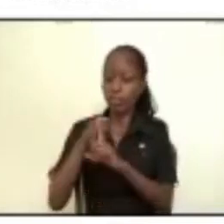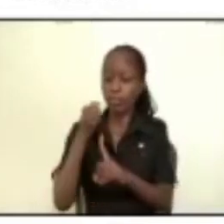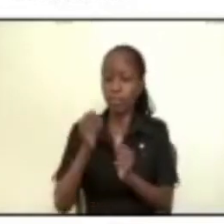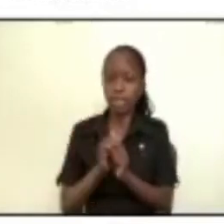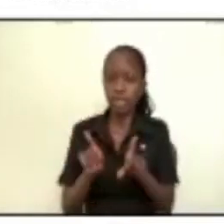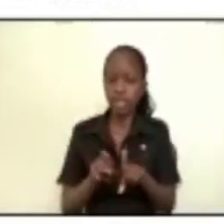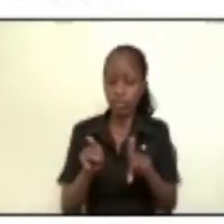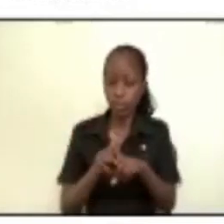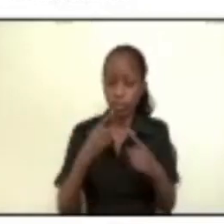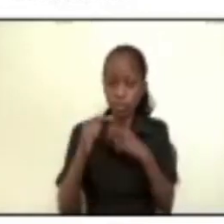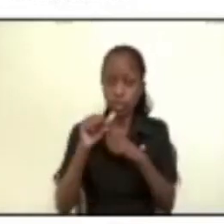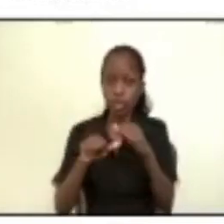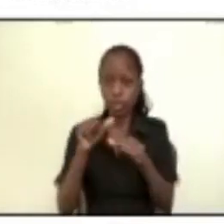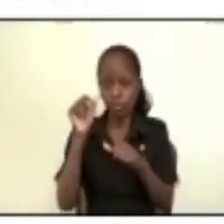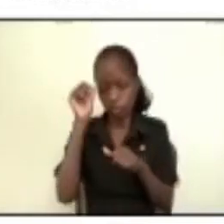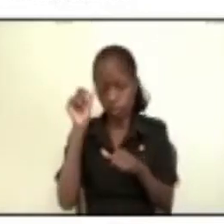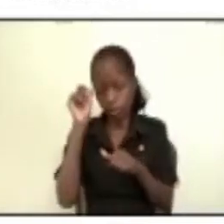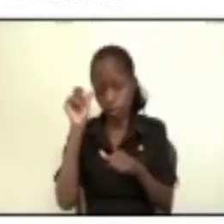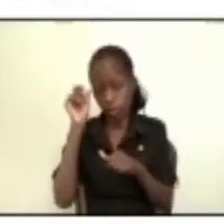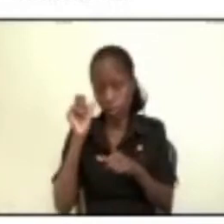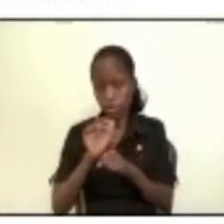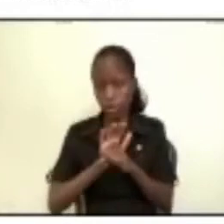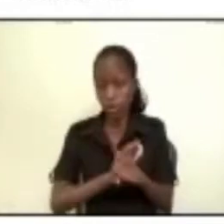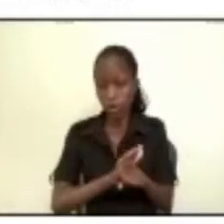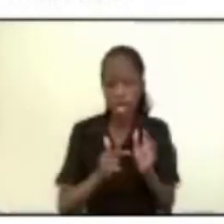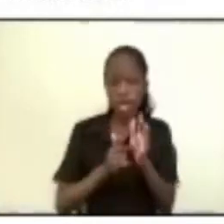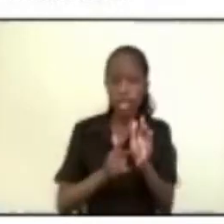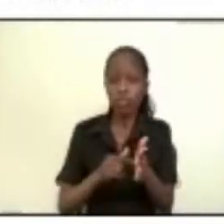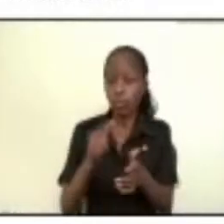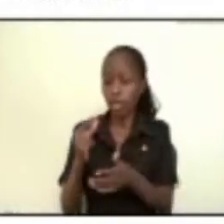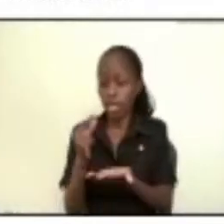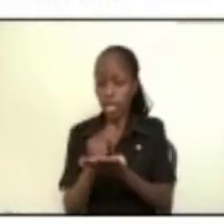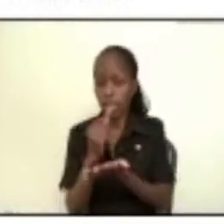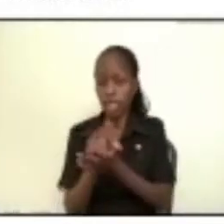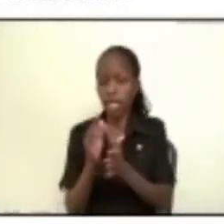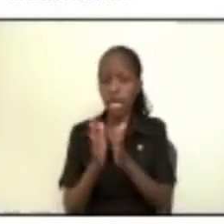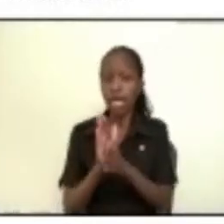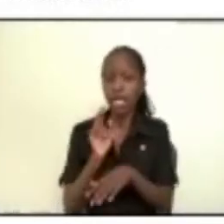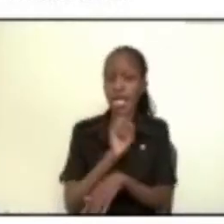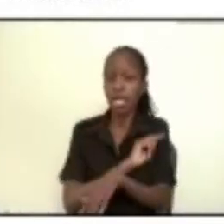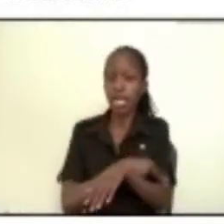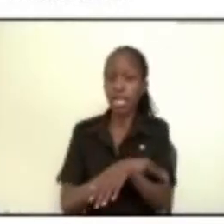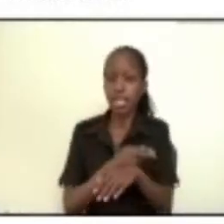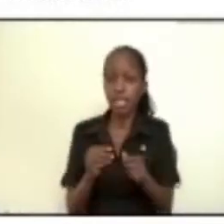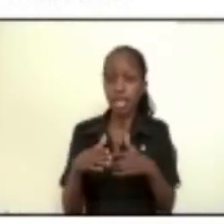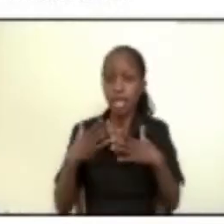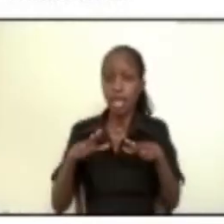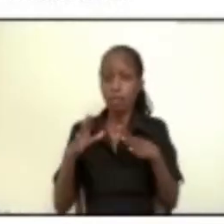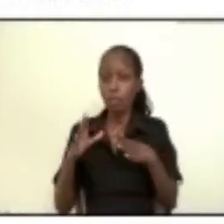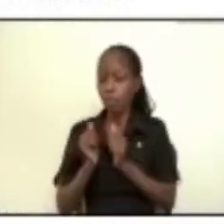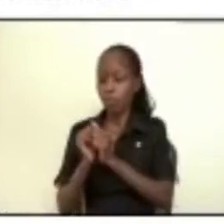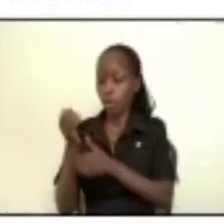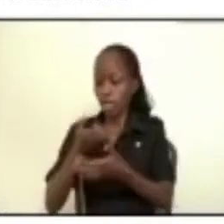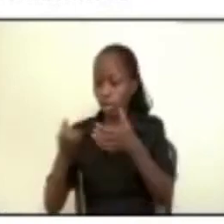He also spoke of unconscious bias. For example, in Nigeria and Ghana, individuals with political or economic connections own most